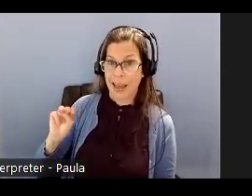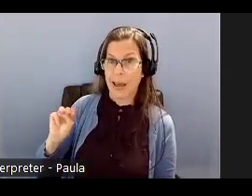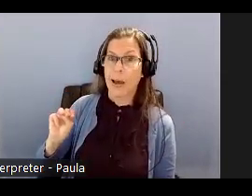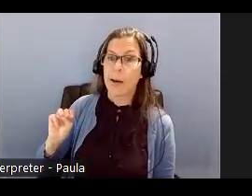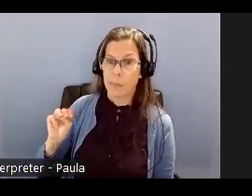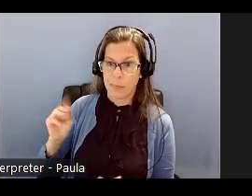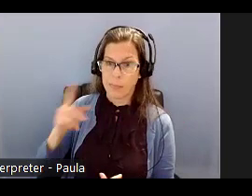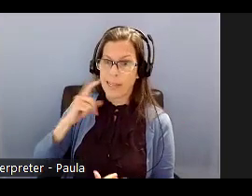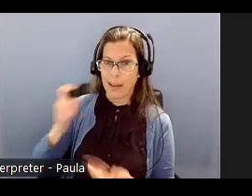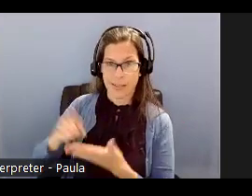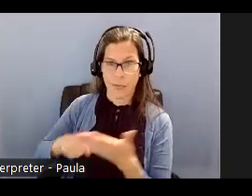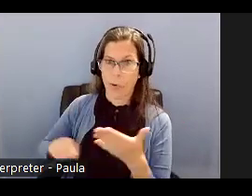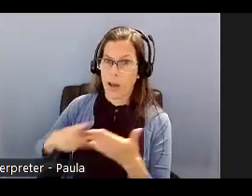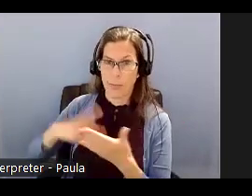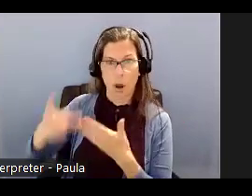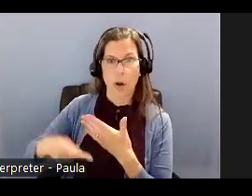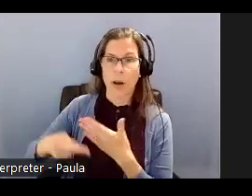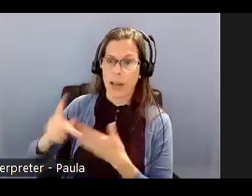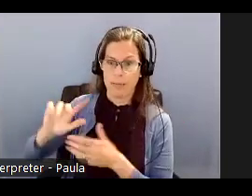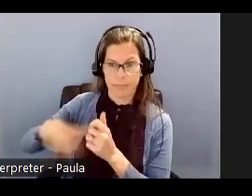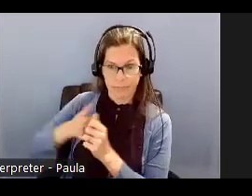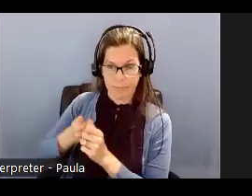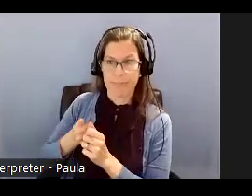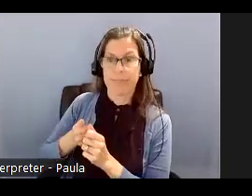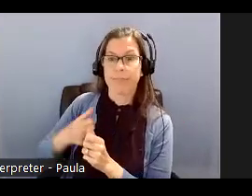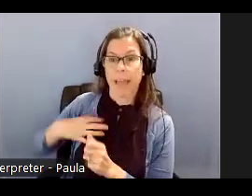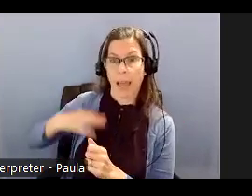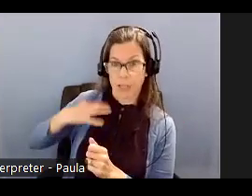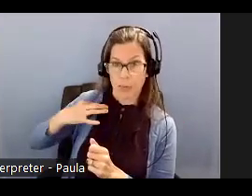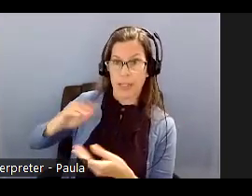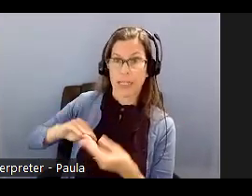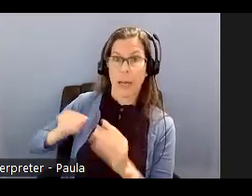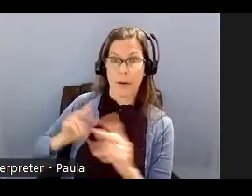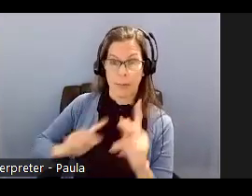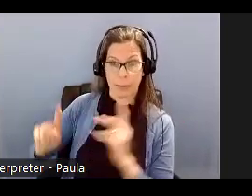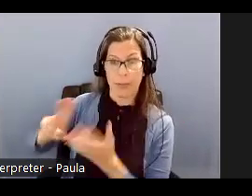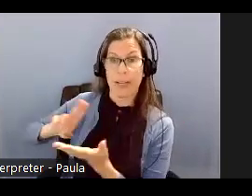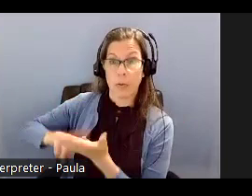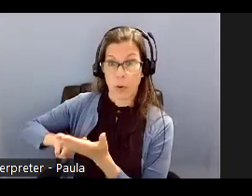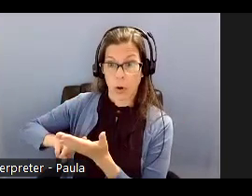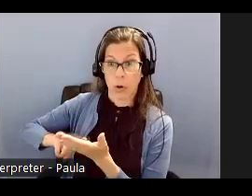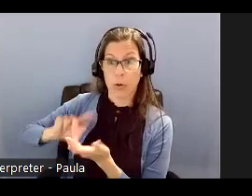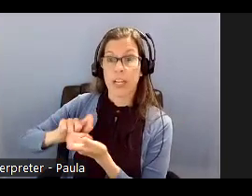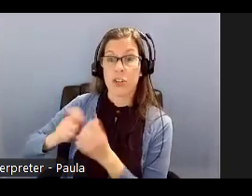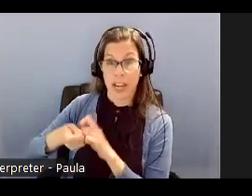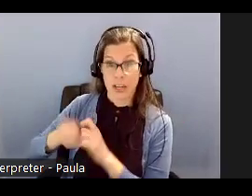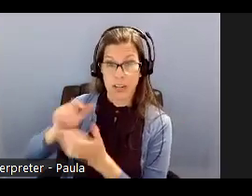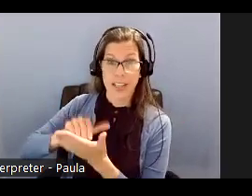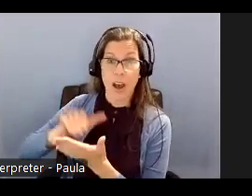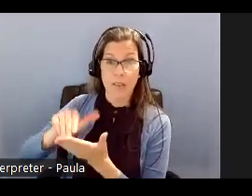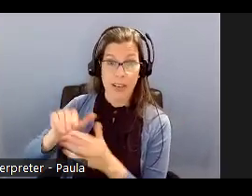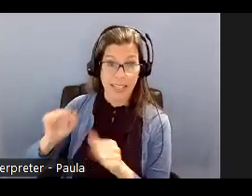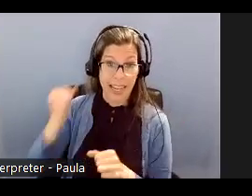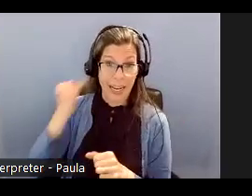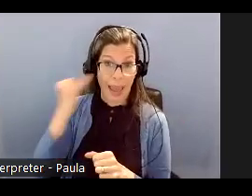the eligibility and therefore the number of people enrolled in that program changes quite a bit, as you can